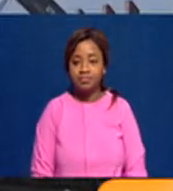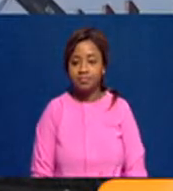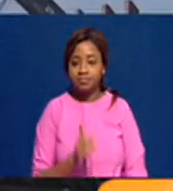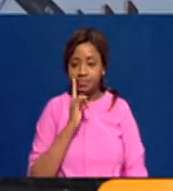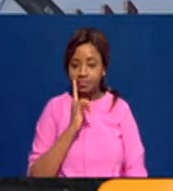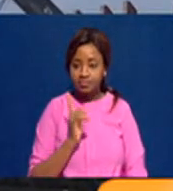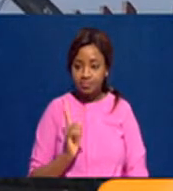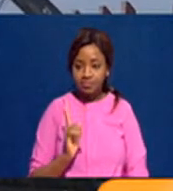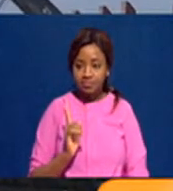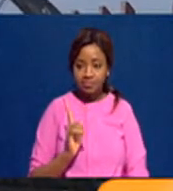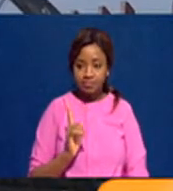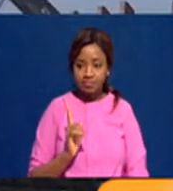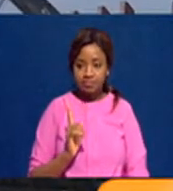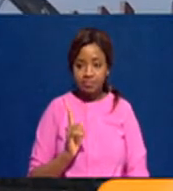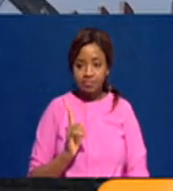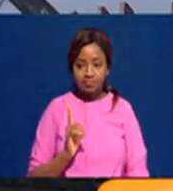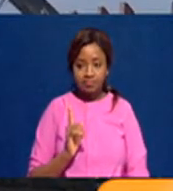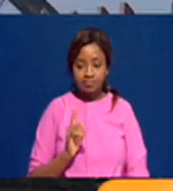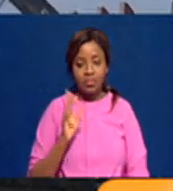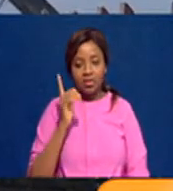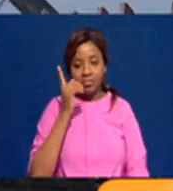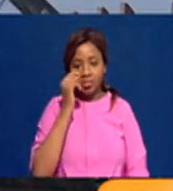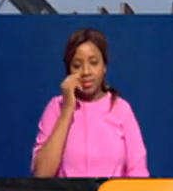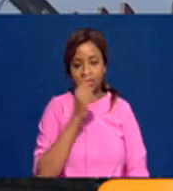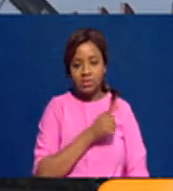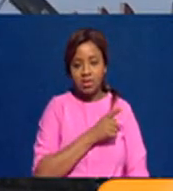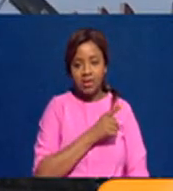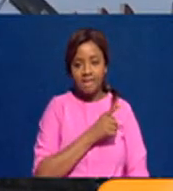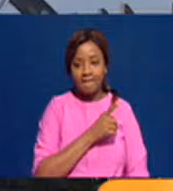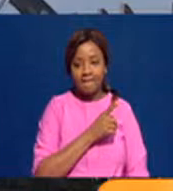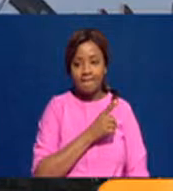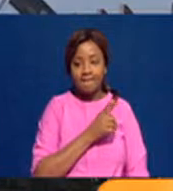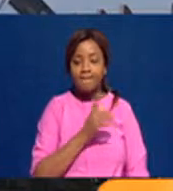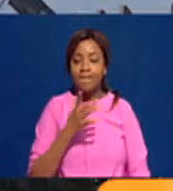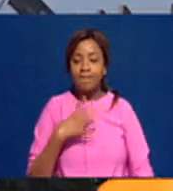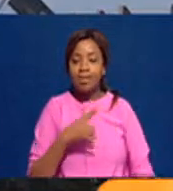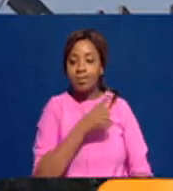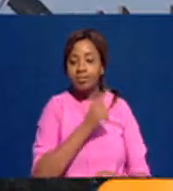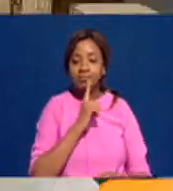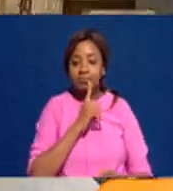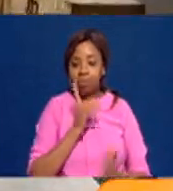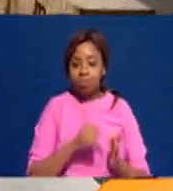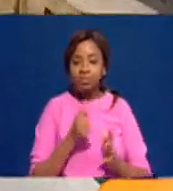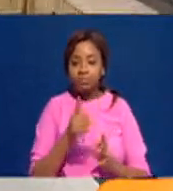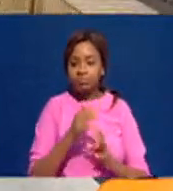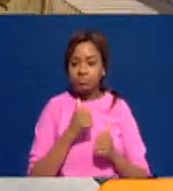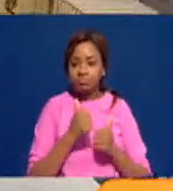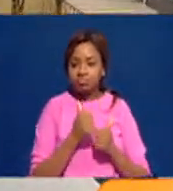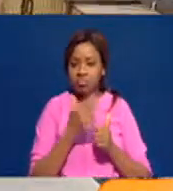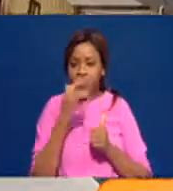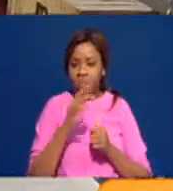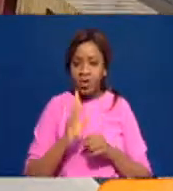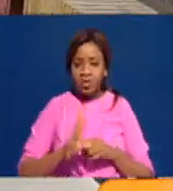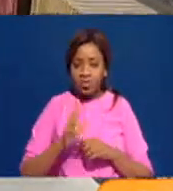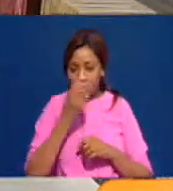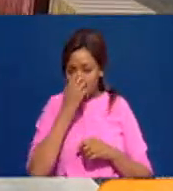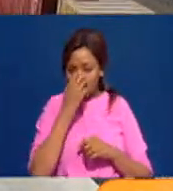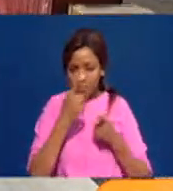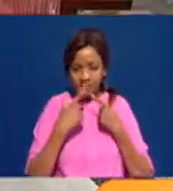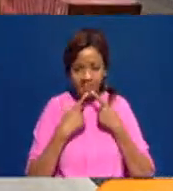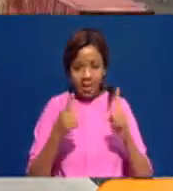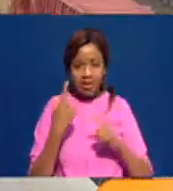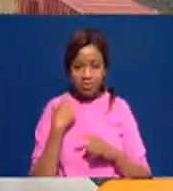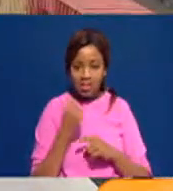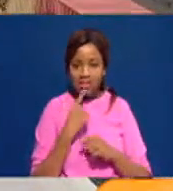standard gauge railway terminates, the port of Mombasa. Stakeholders at the port are happy with the recent pronouncements by President William Ruto